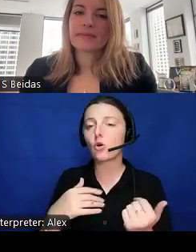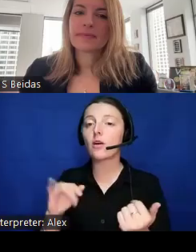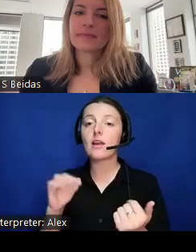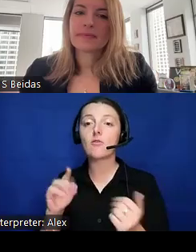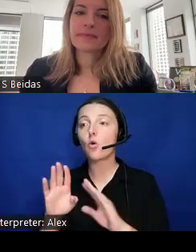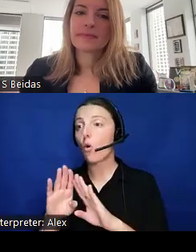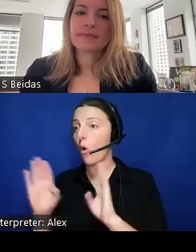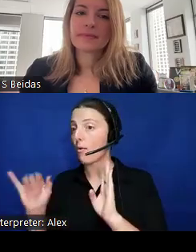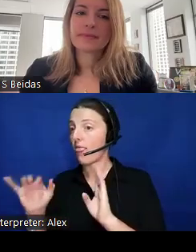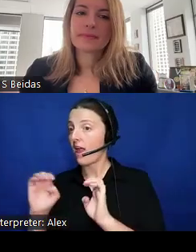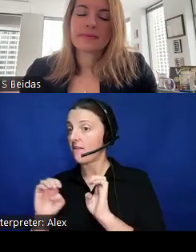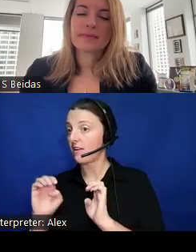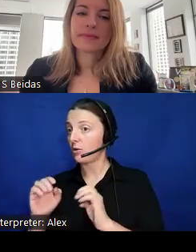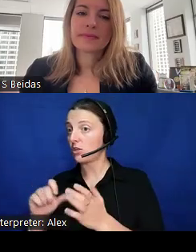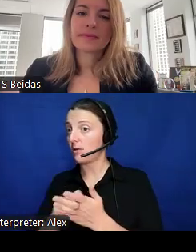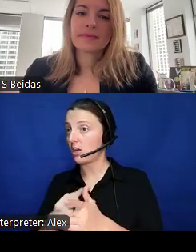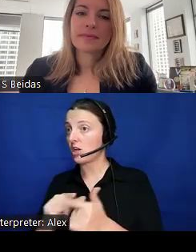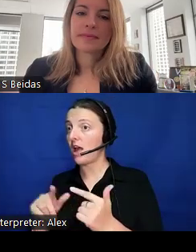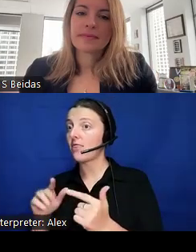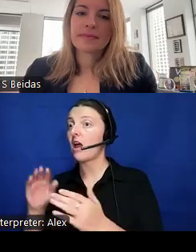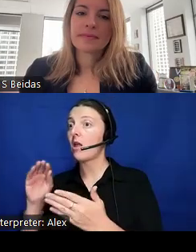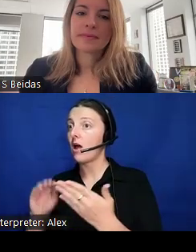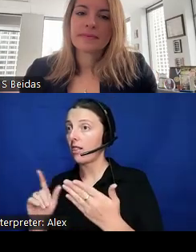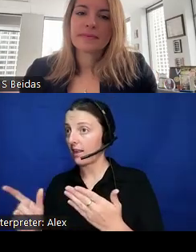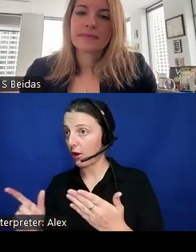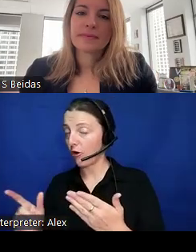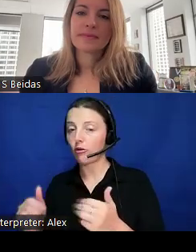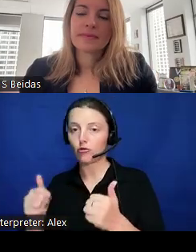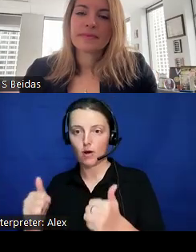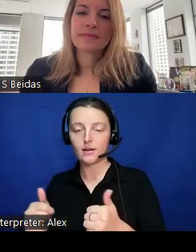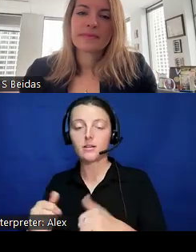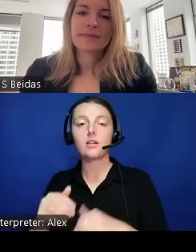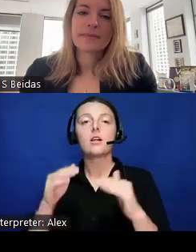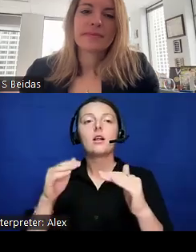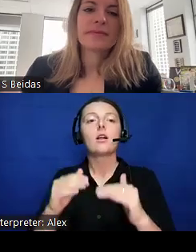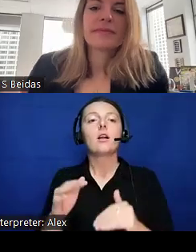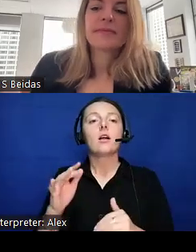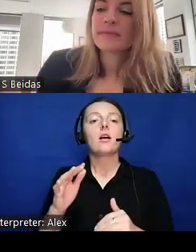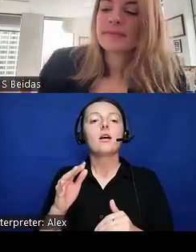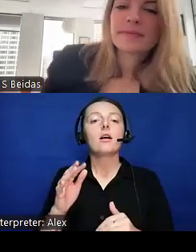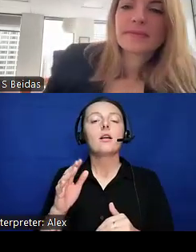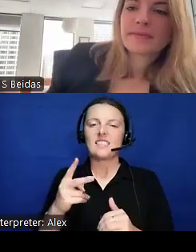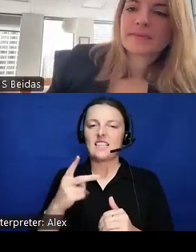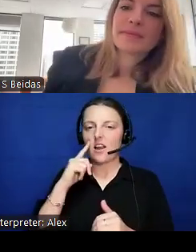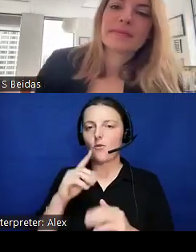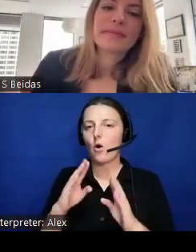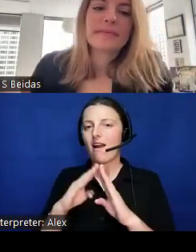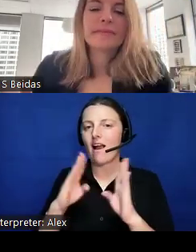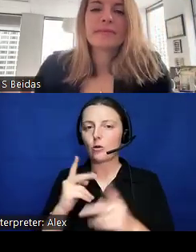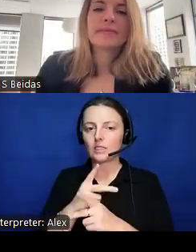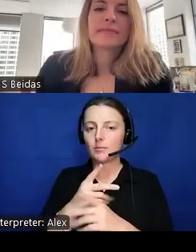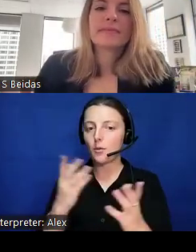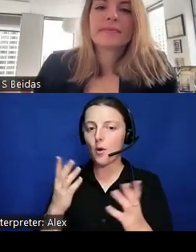to it later, just be sure we don't waste any seconds with her. And then the second thing for housekeeping